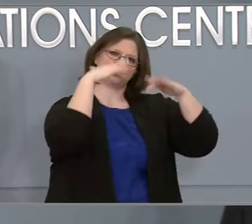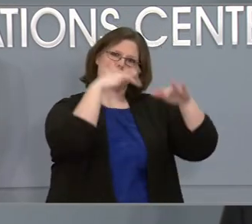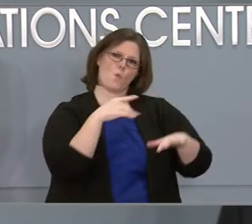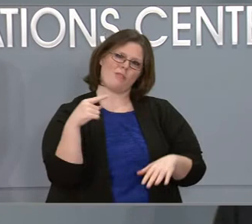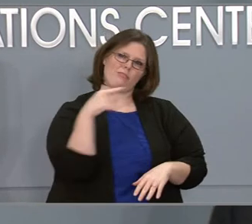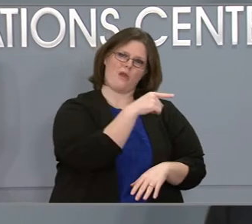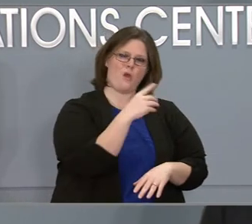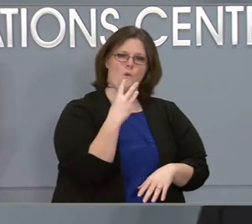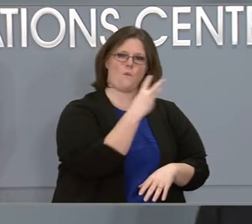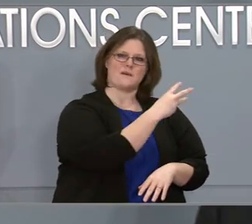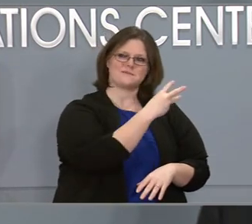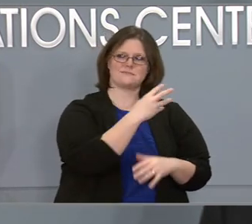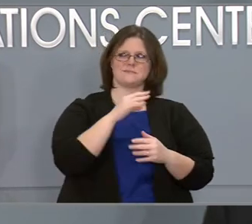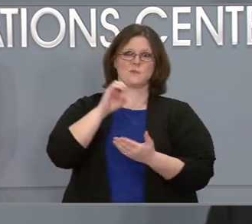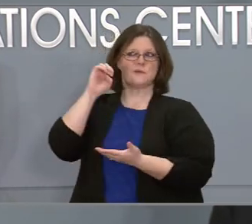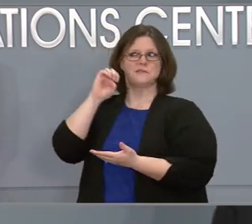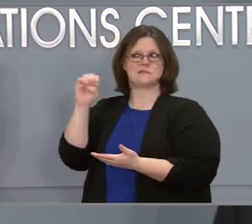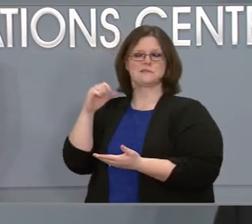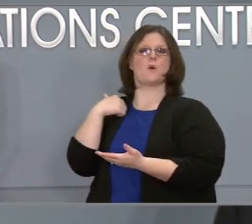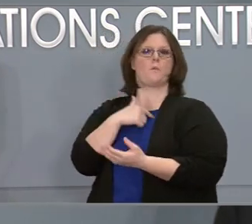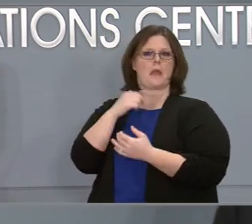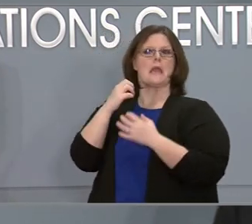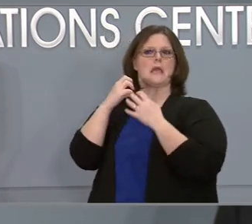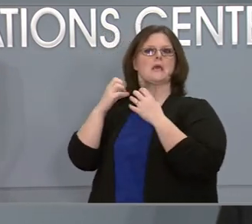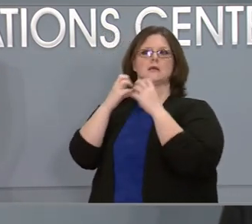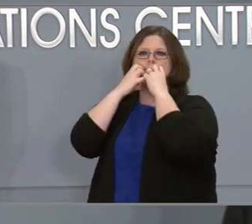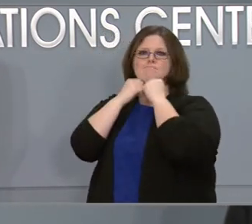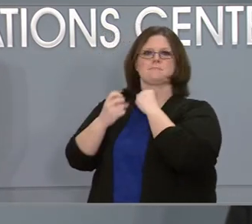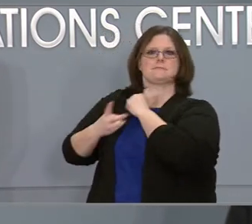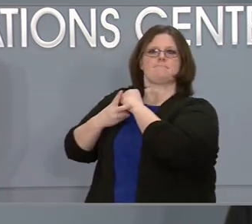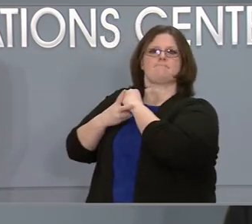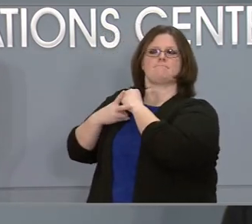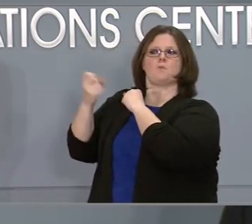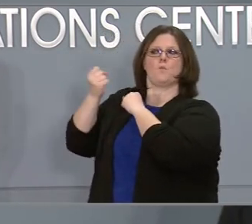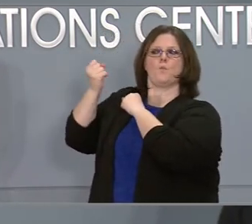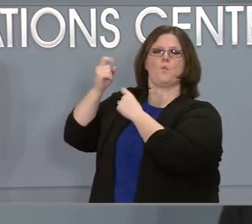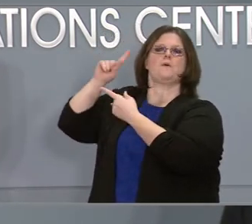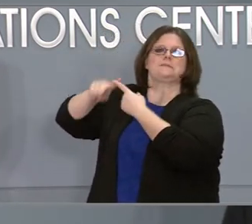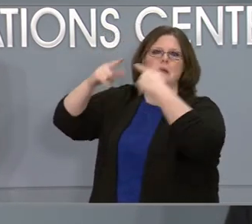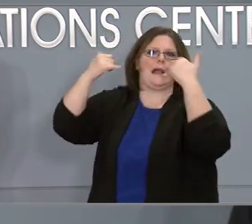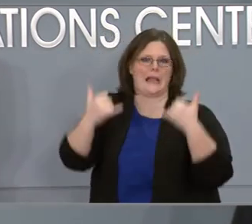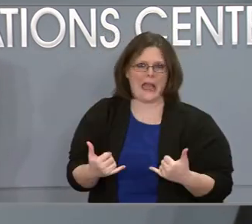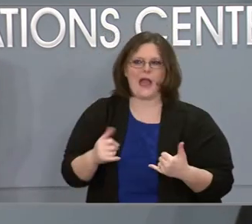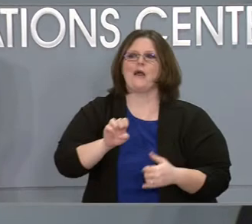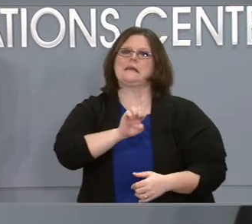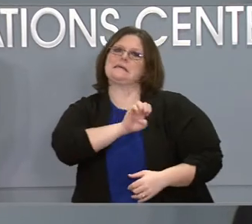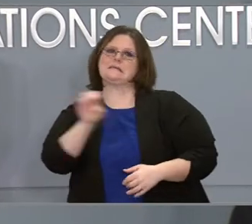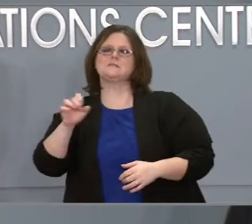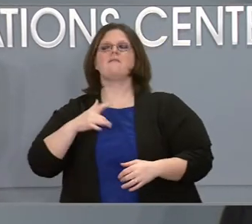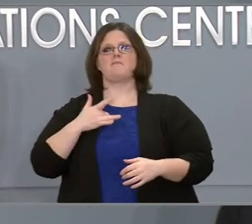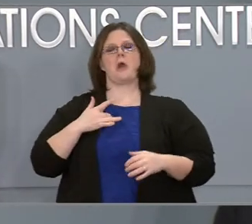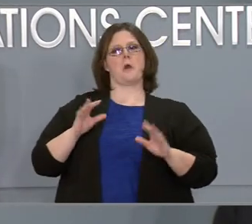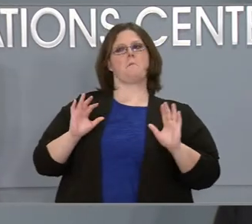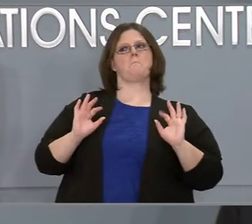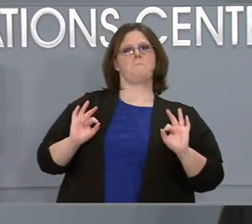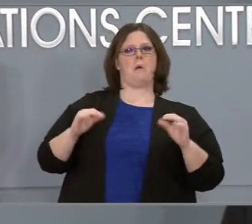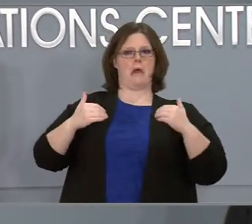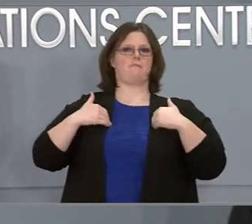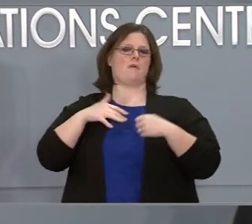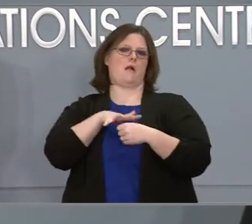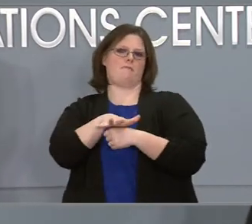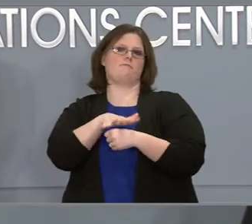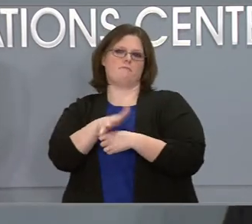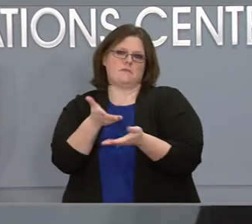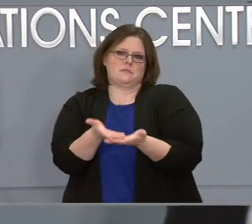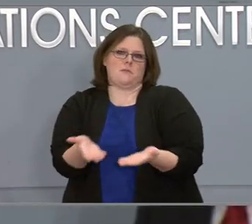So we've been able to save our salt and sand from the eastern side where this storm is headed now. So we feel really good about our position today.